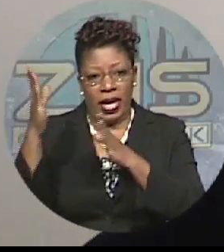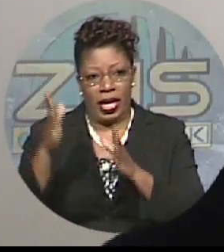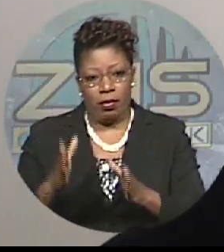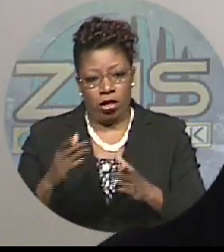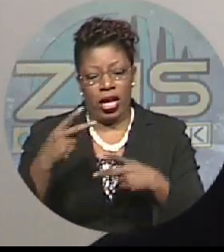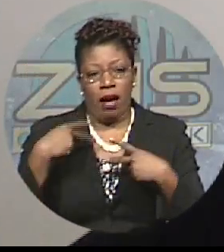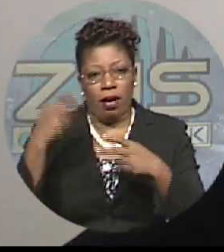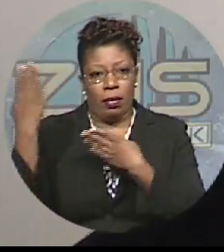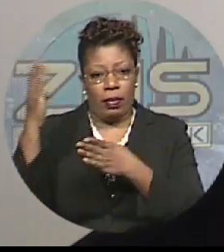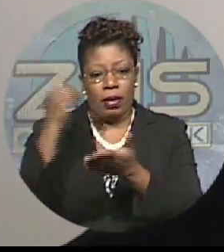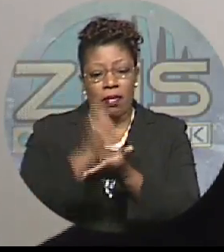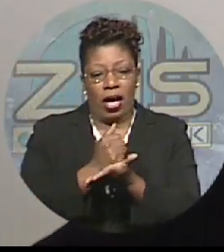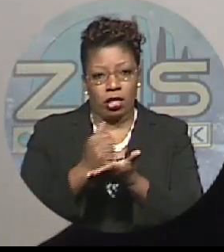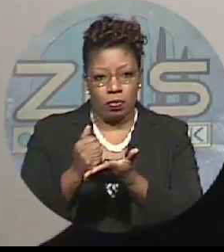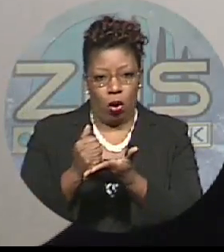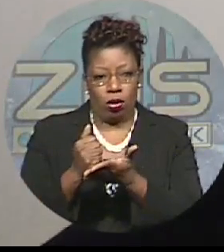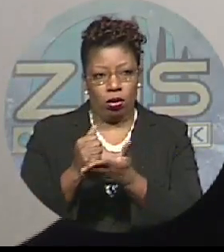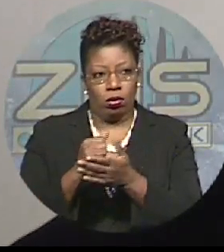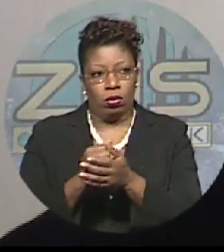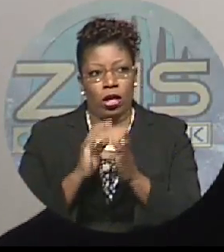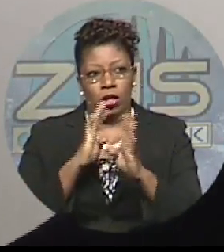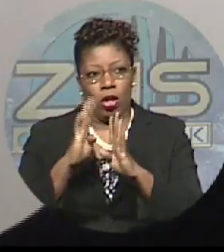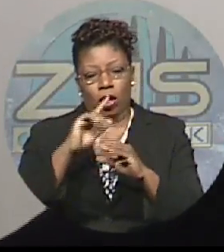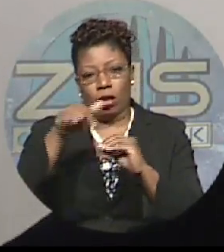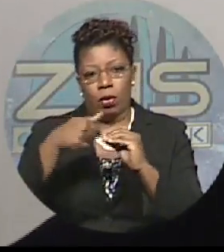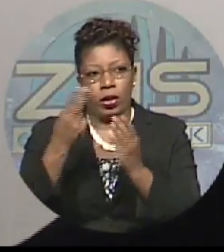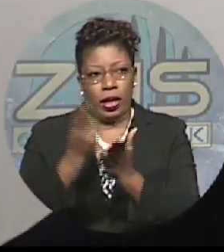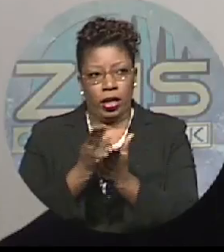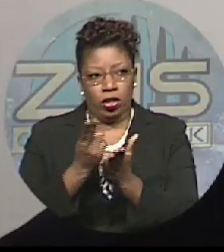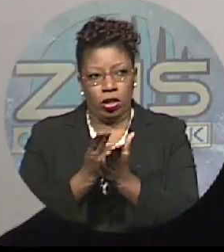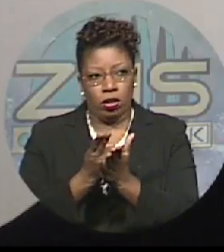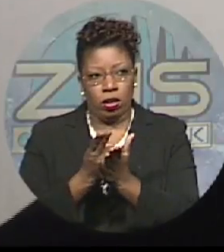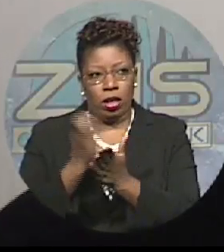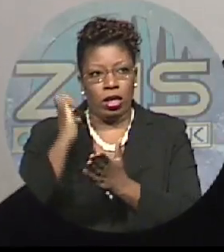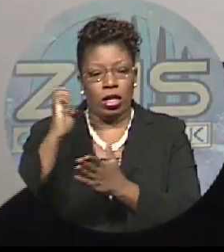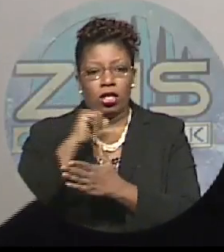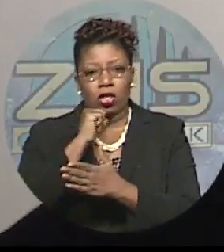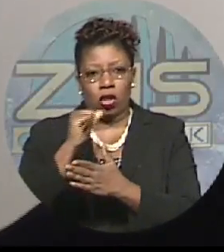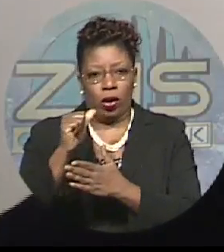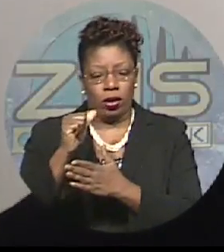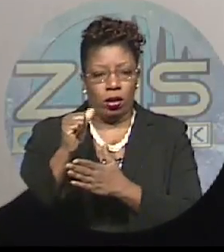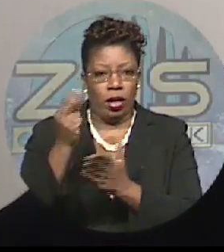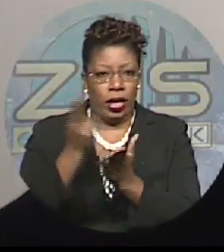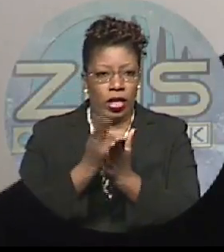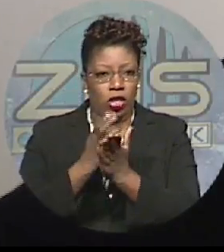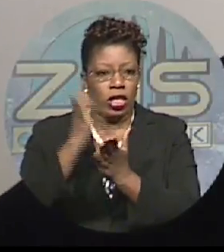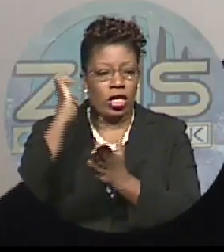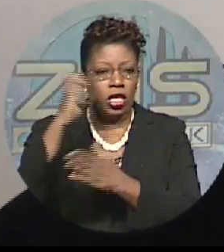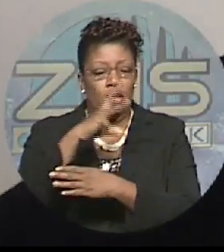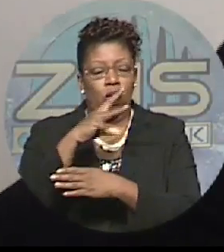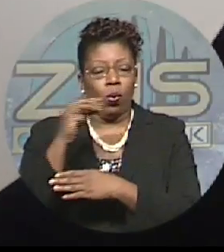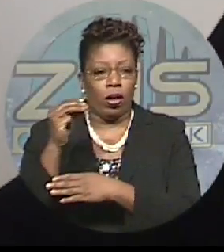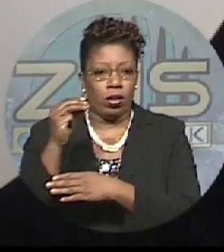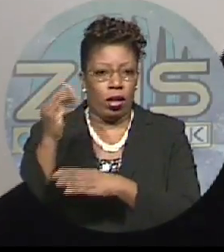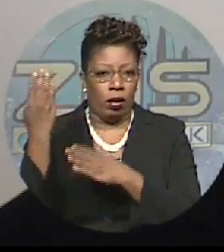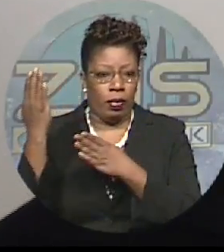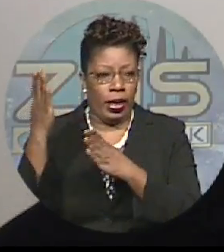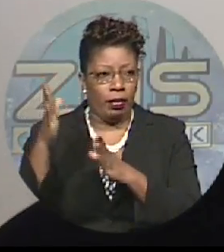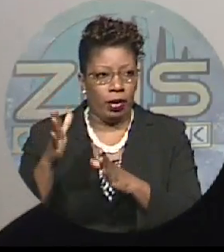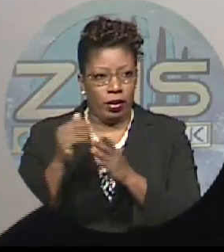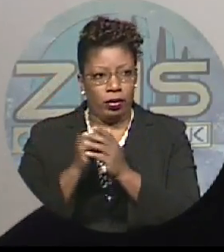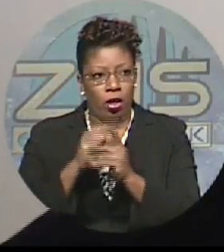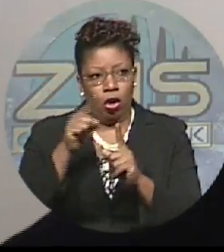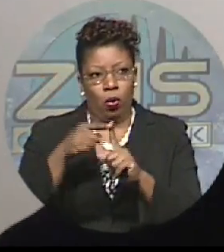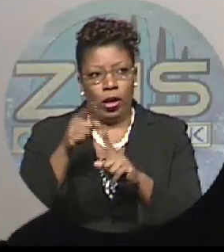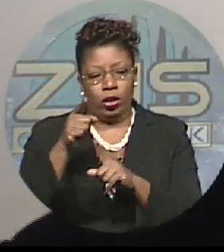never been to Haiti. But when they talk about Haitian. He's not Haitian, he's a Bahamian. People here have to understand that.